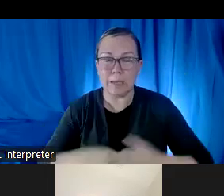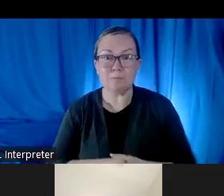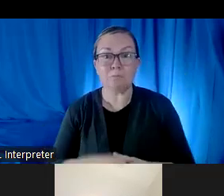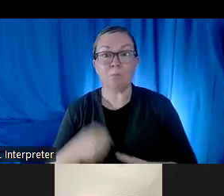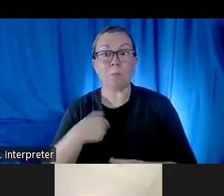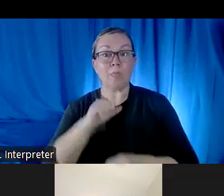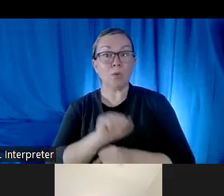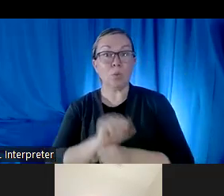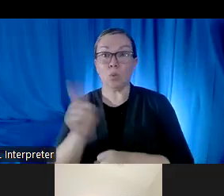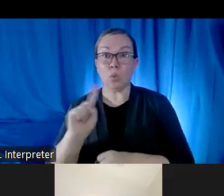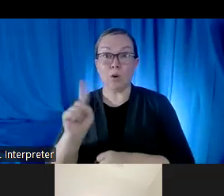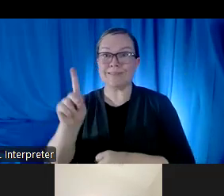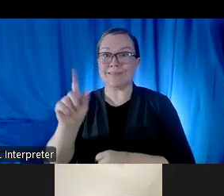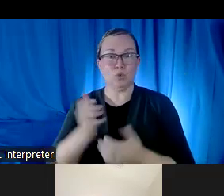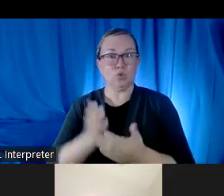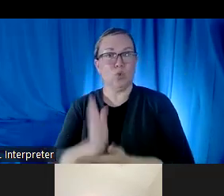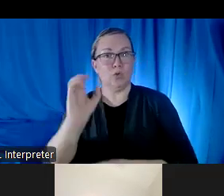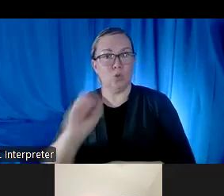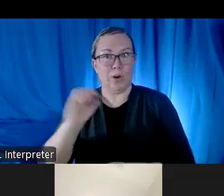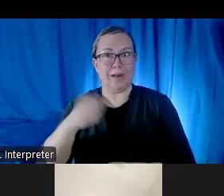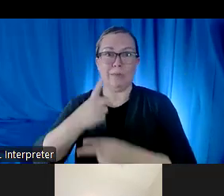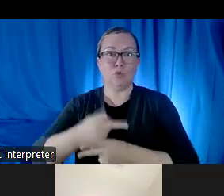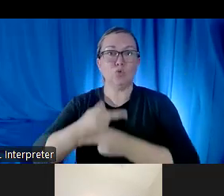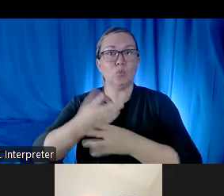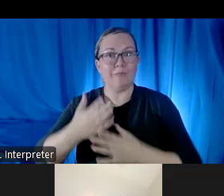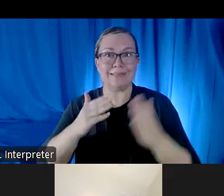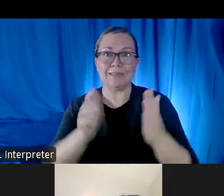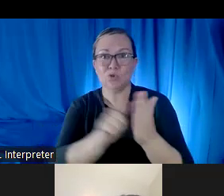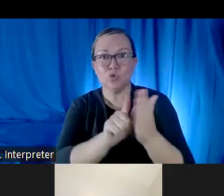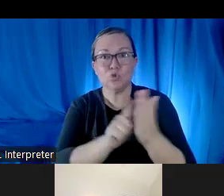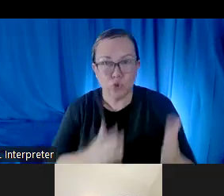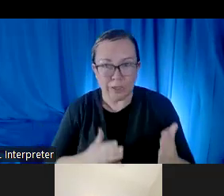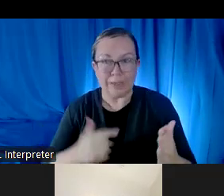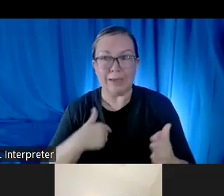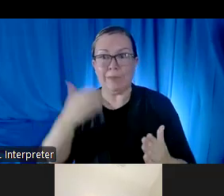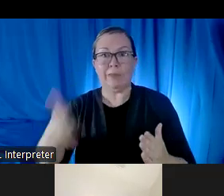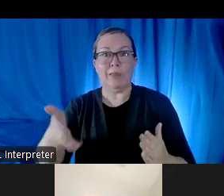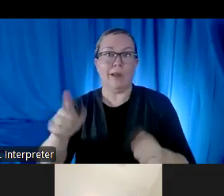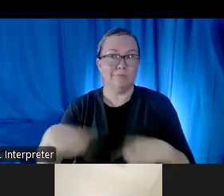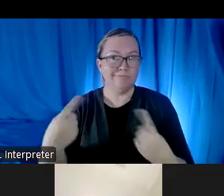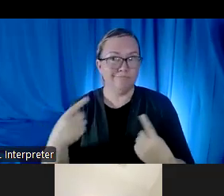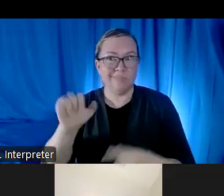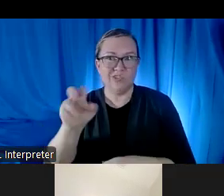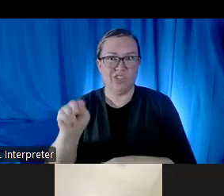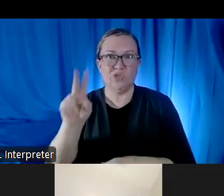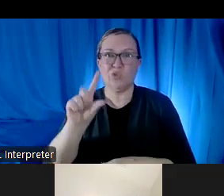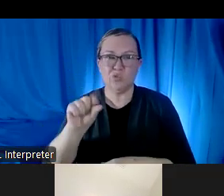work at Disability Rights Oregon. I'm a supervising attorney. I have been there since January of 2022.